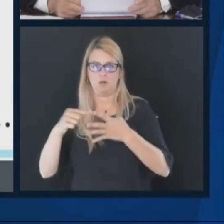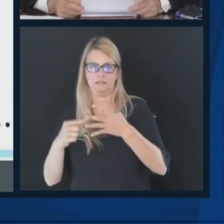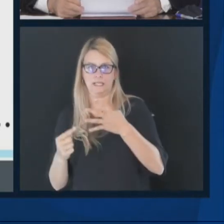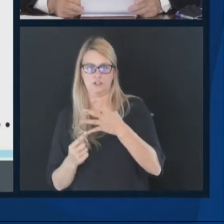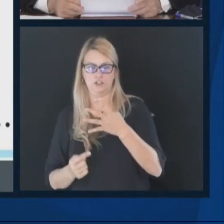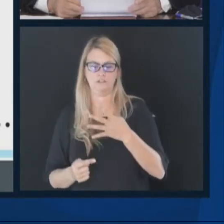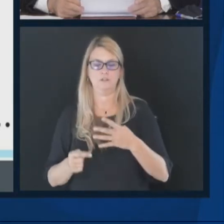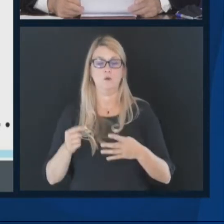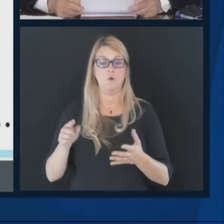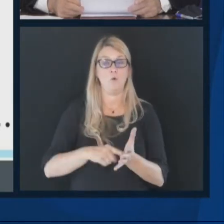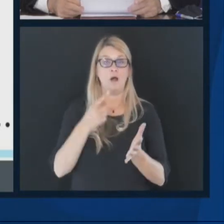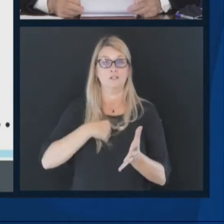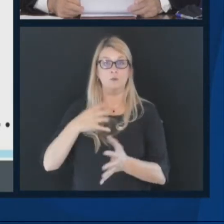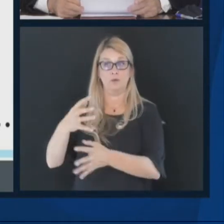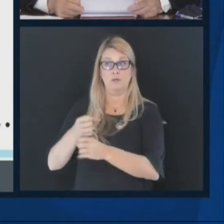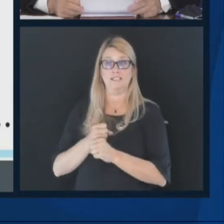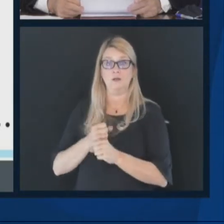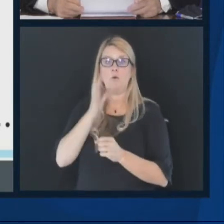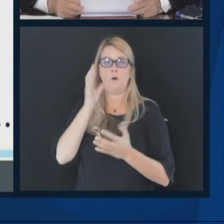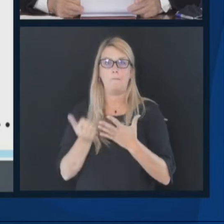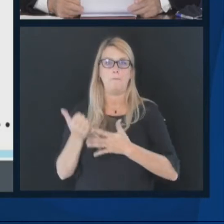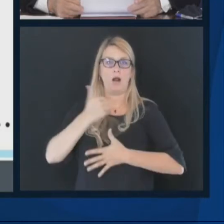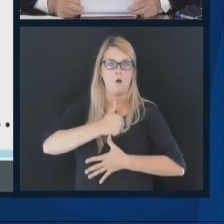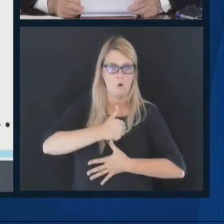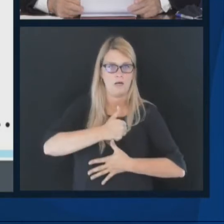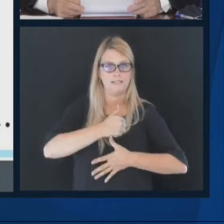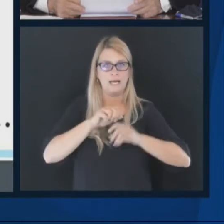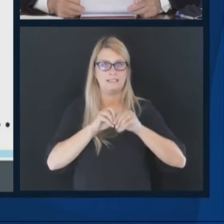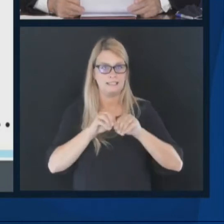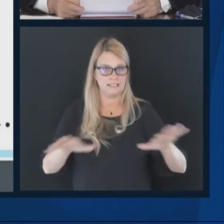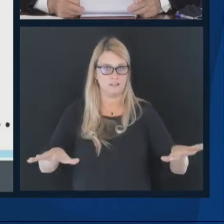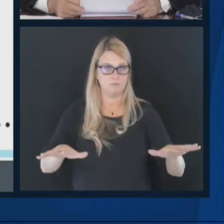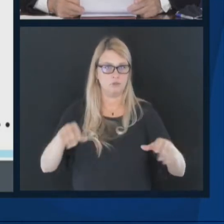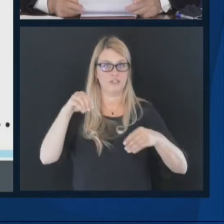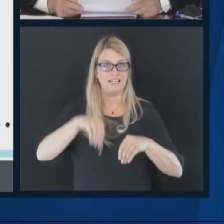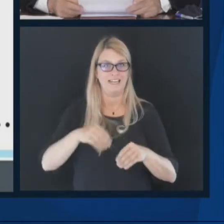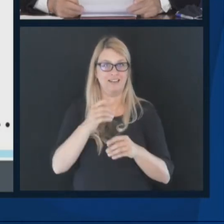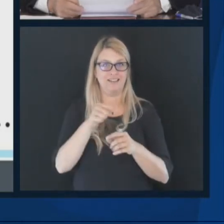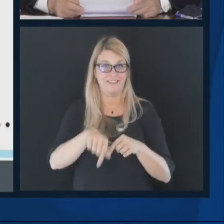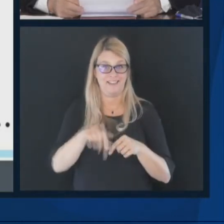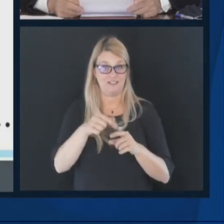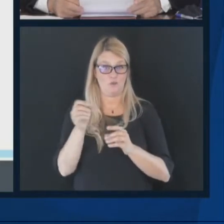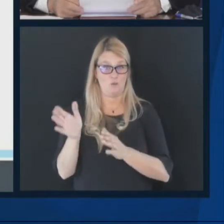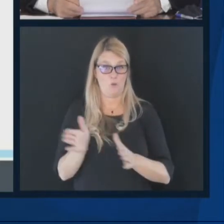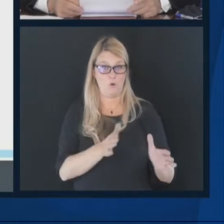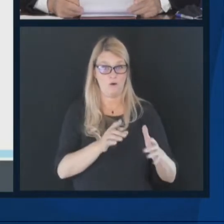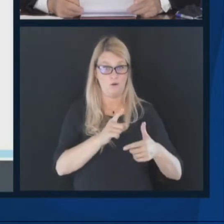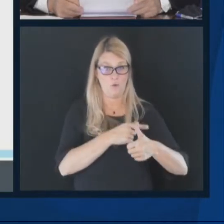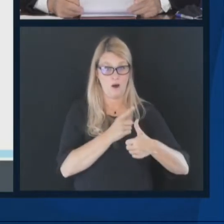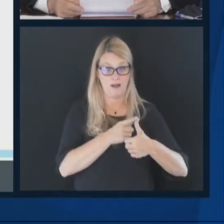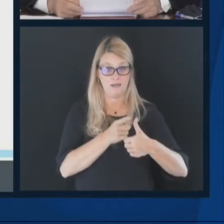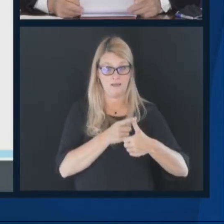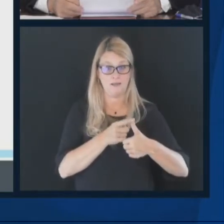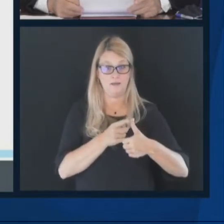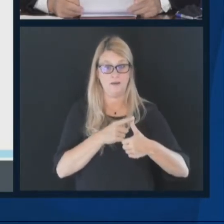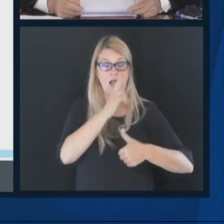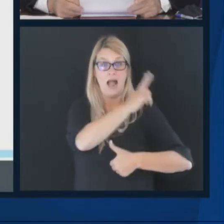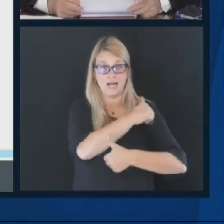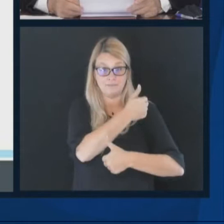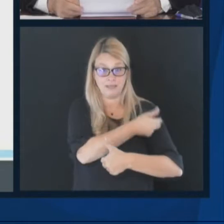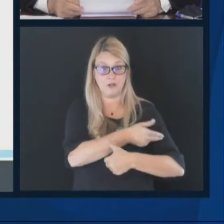doses of vaccine, we will prioritize distribution in this order. Phase 1 includes